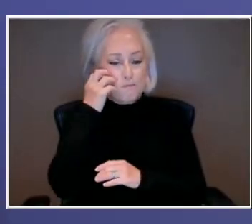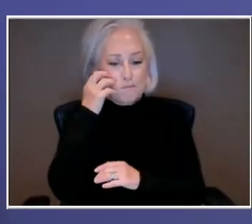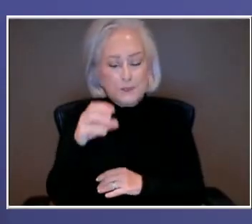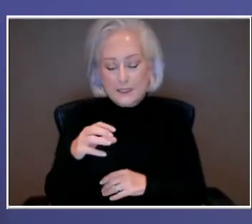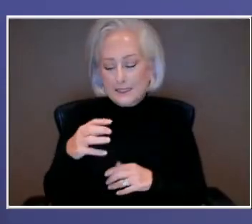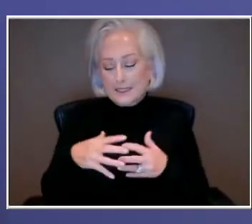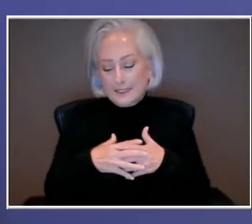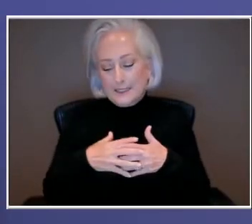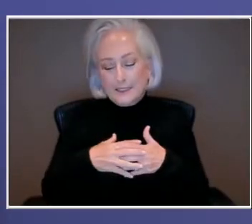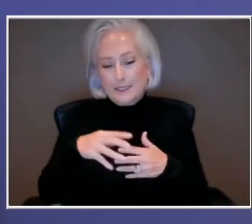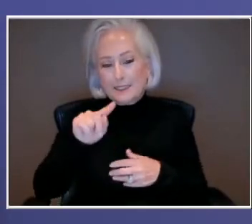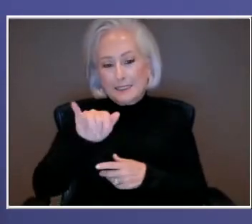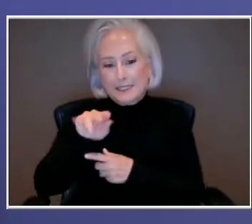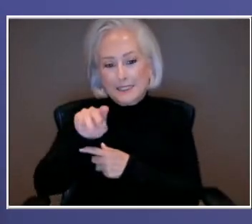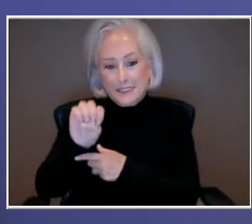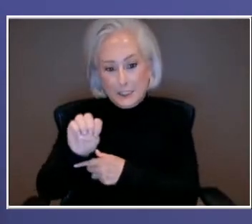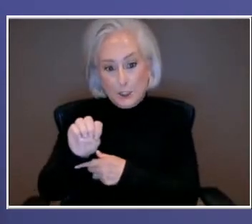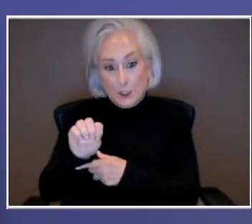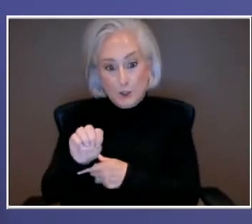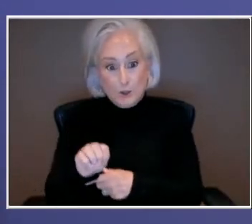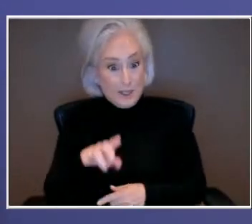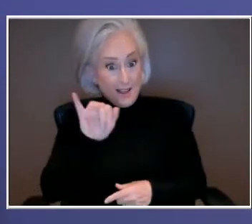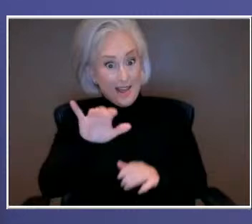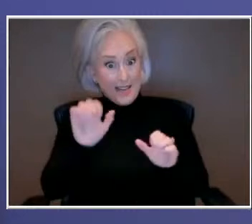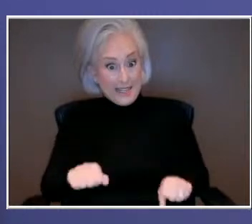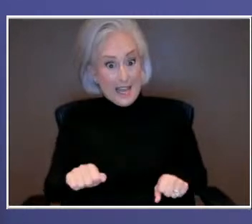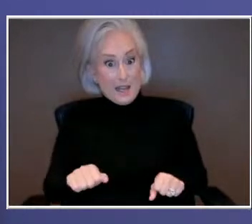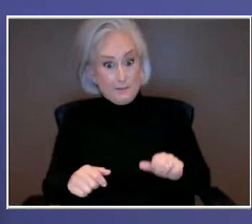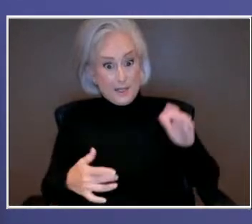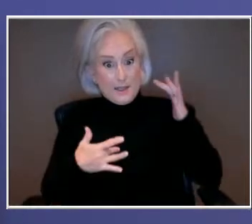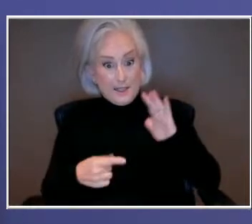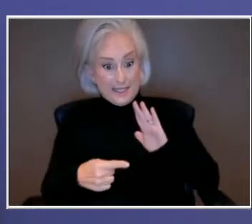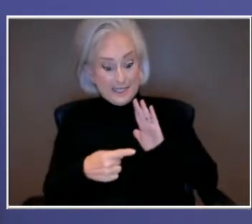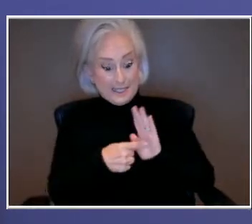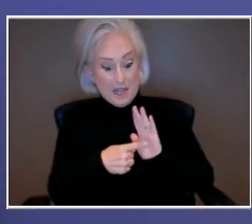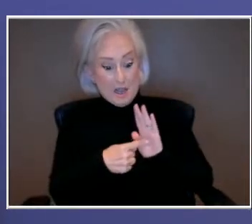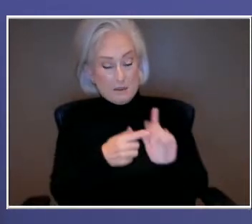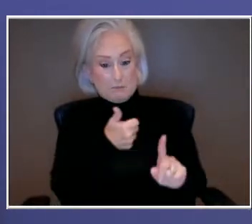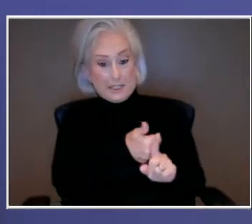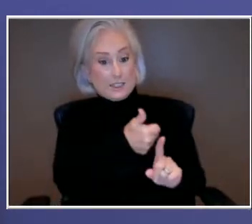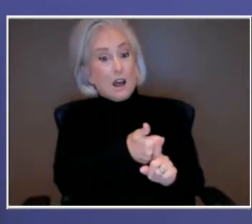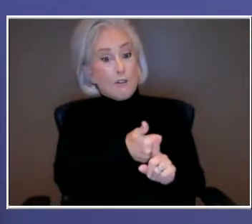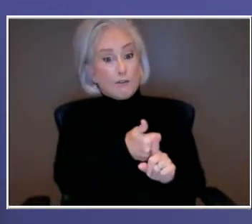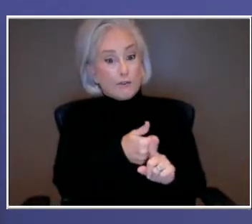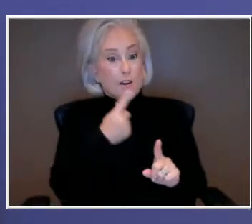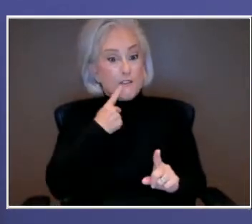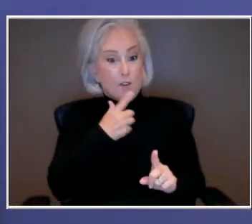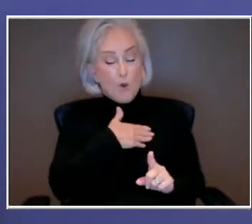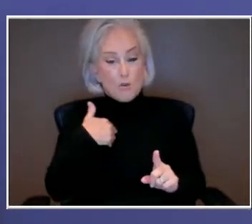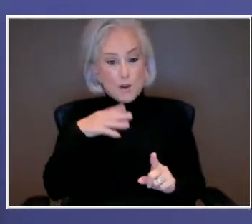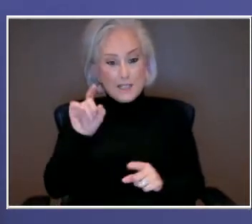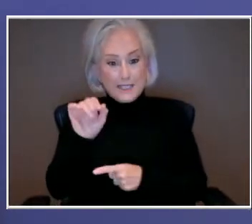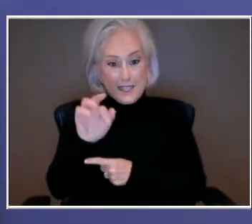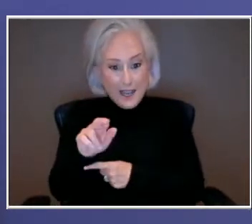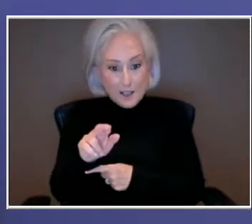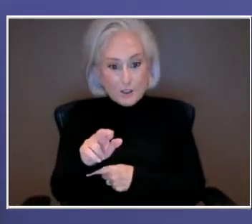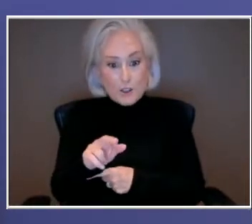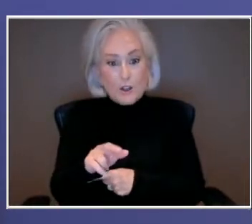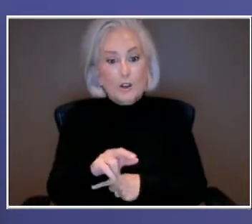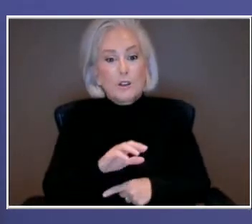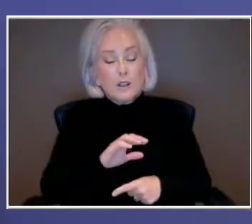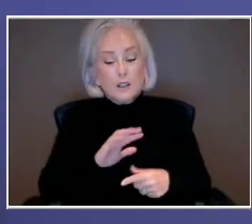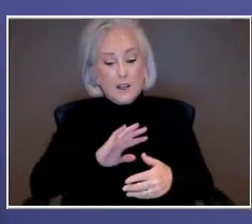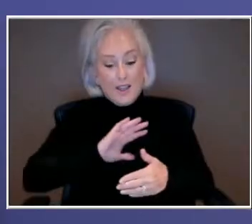be a sign all on its own of an increased risk for breast cancer. The greater lobular and ductal amounts of tissue that you